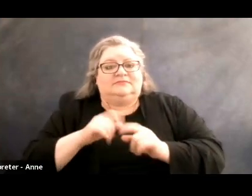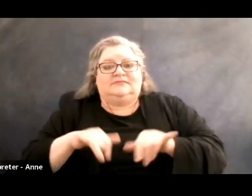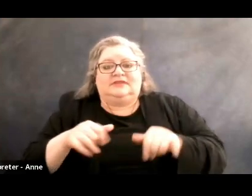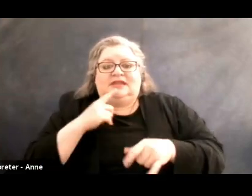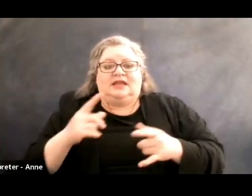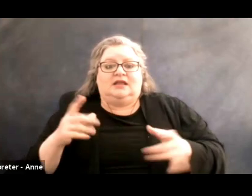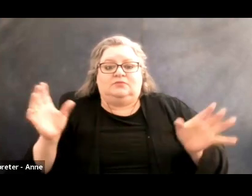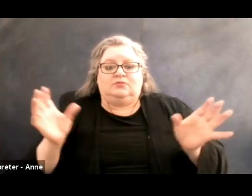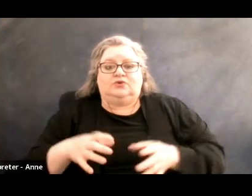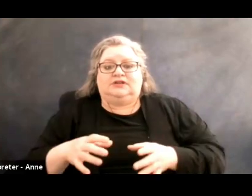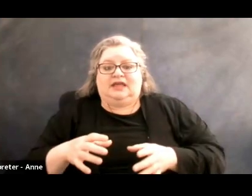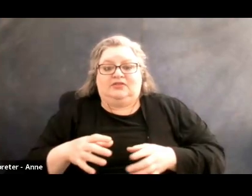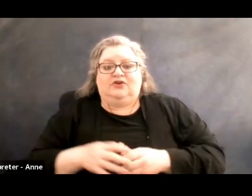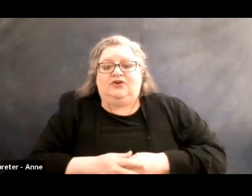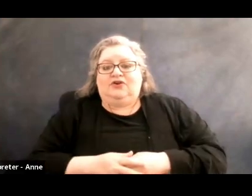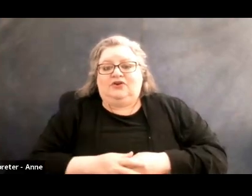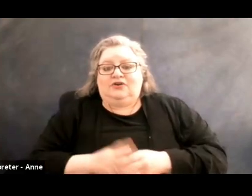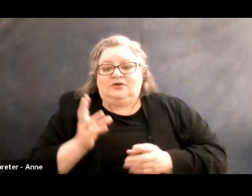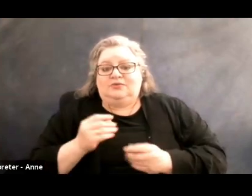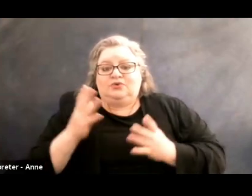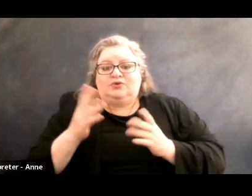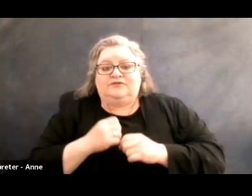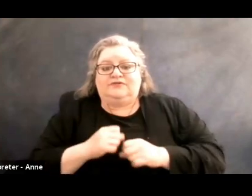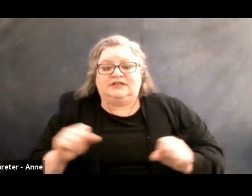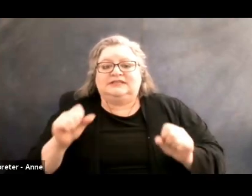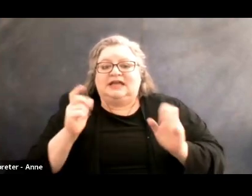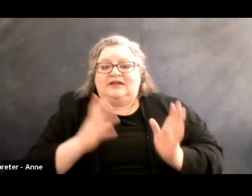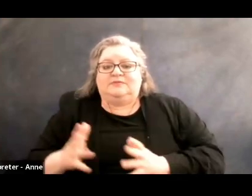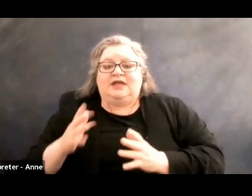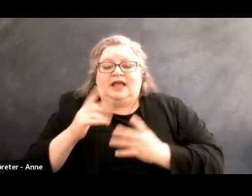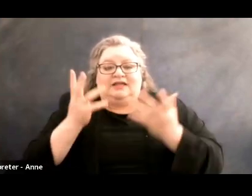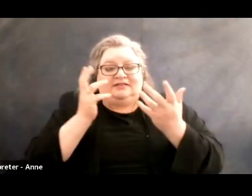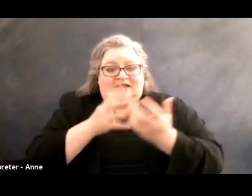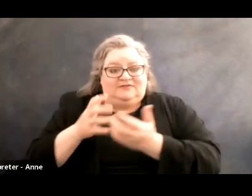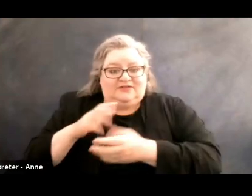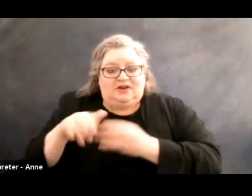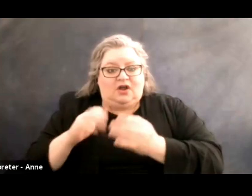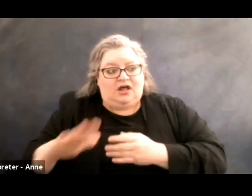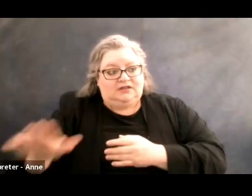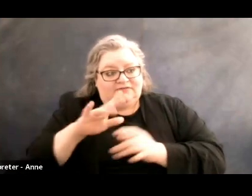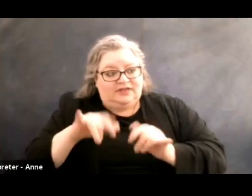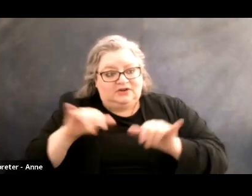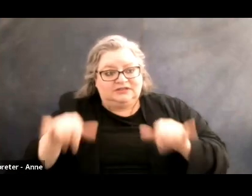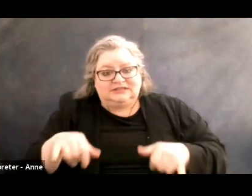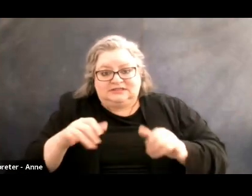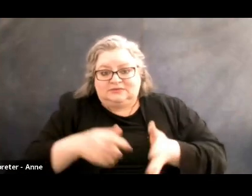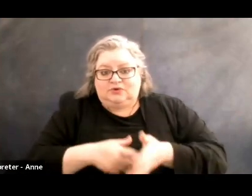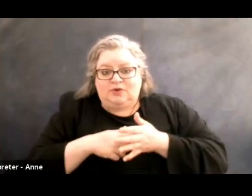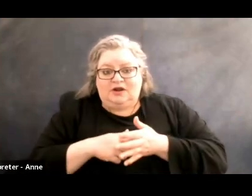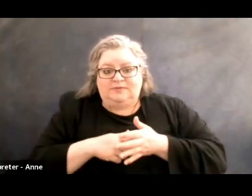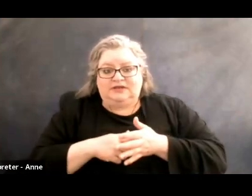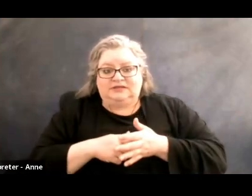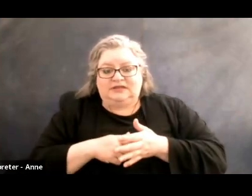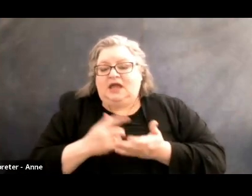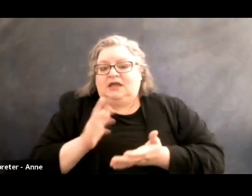together beautiful safety plans that fit all of their system requirements. They were pieces